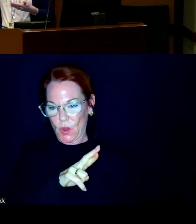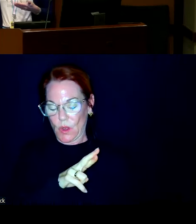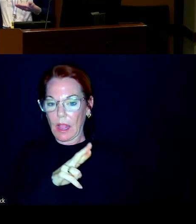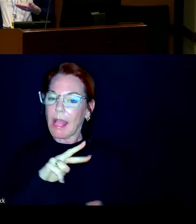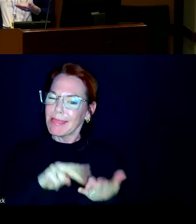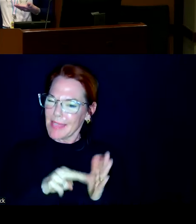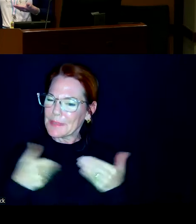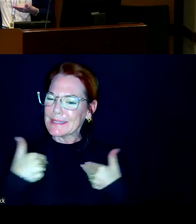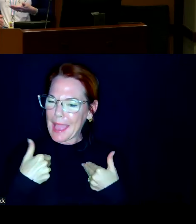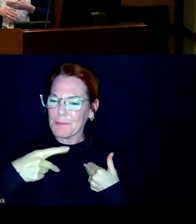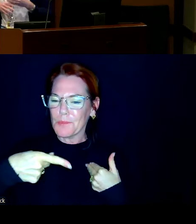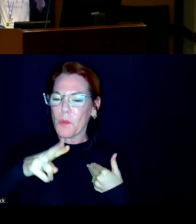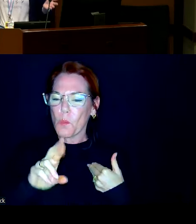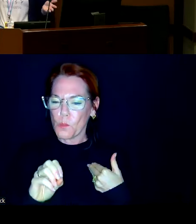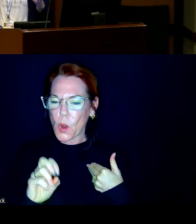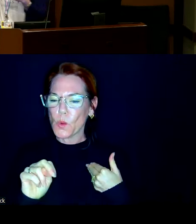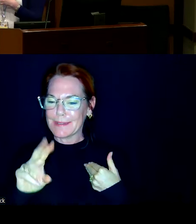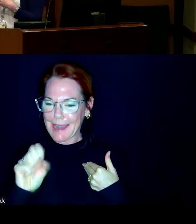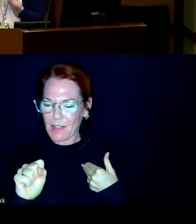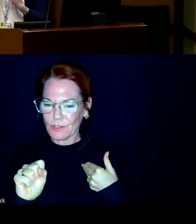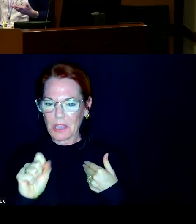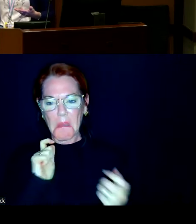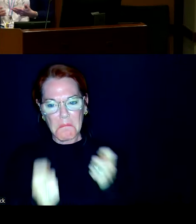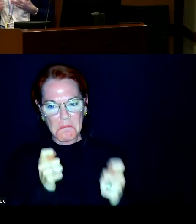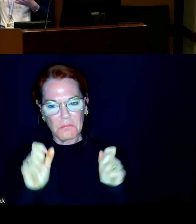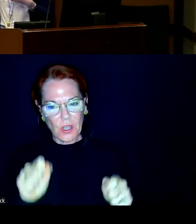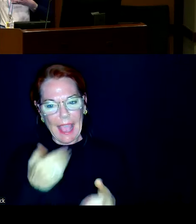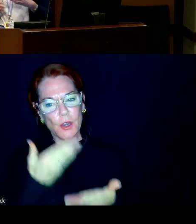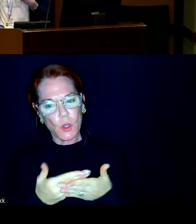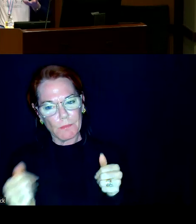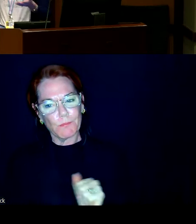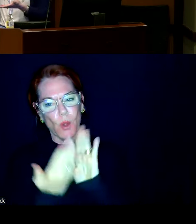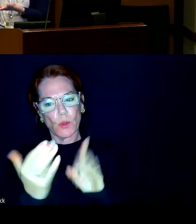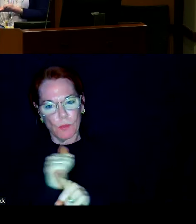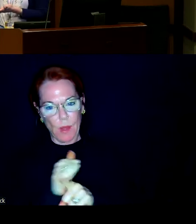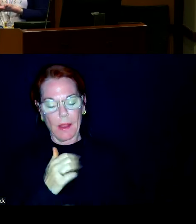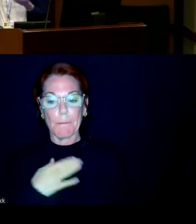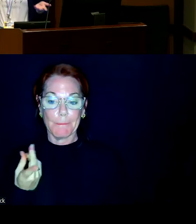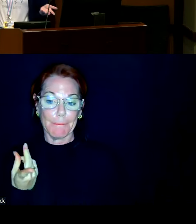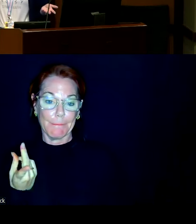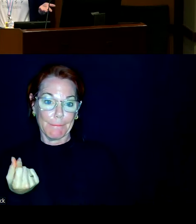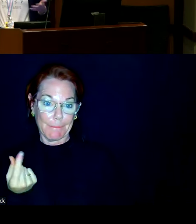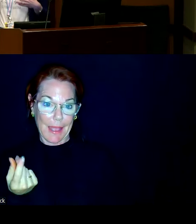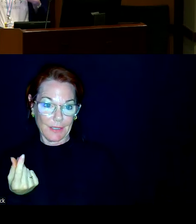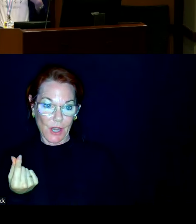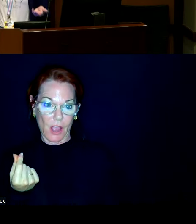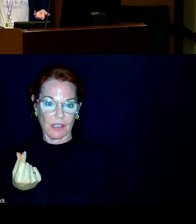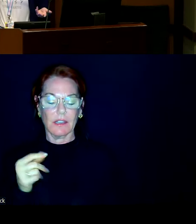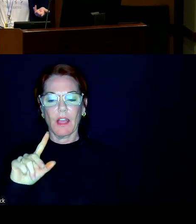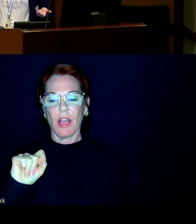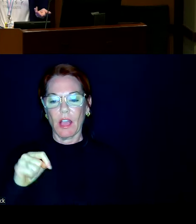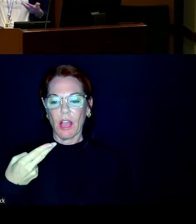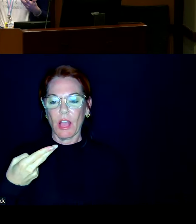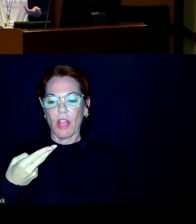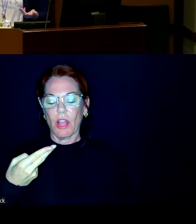as a safe way to practice. Also, if you don't like, furry pets is hard. Like my dog, his name's Thurston, but I call him Mr. Thurston. He's